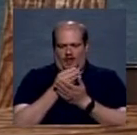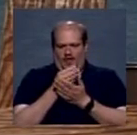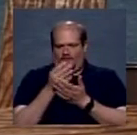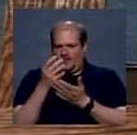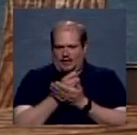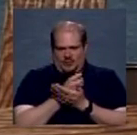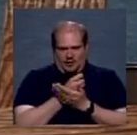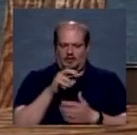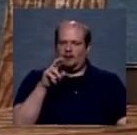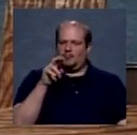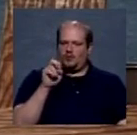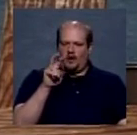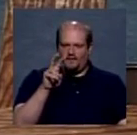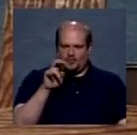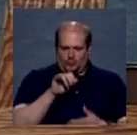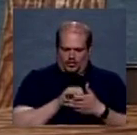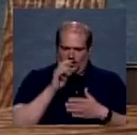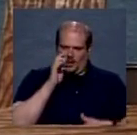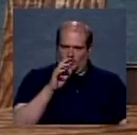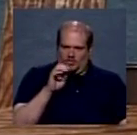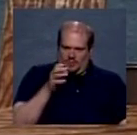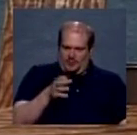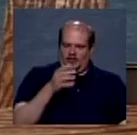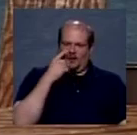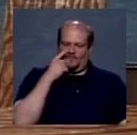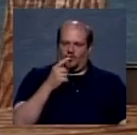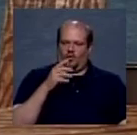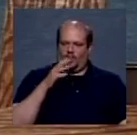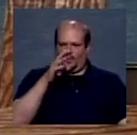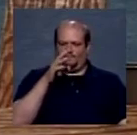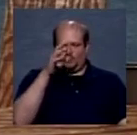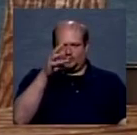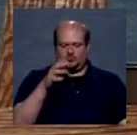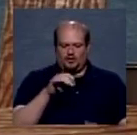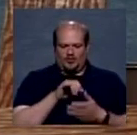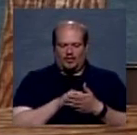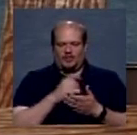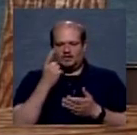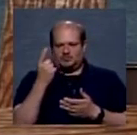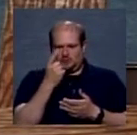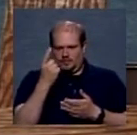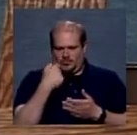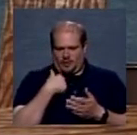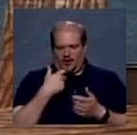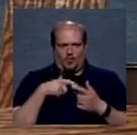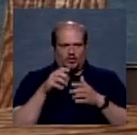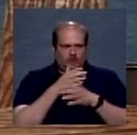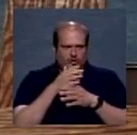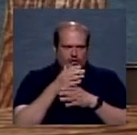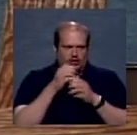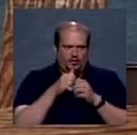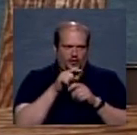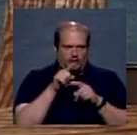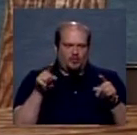revenue that's going to be there for the future. So that's one of the things that I wanted to just, as